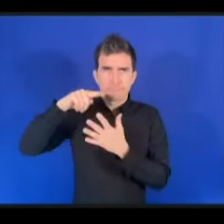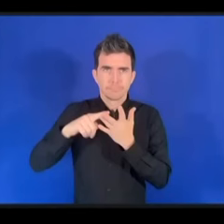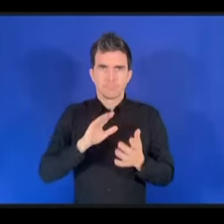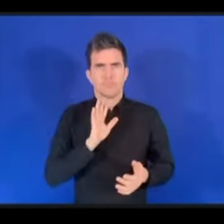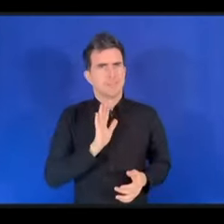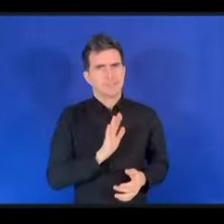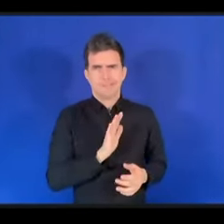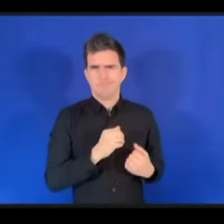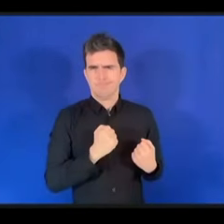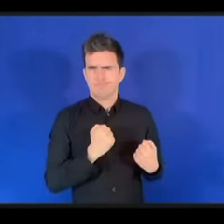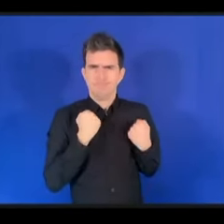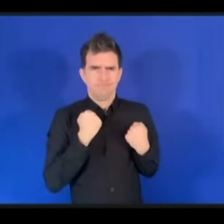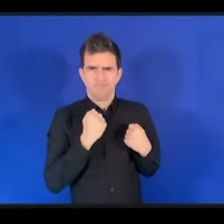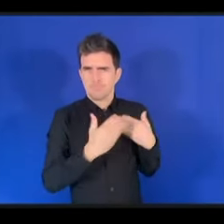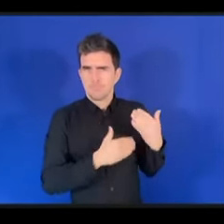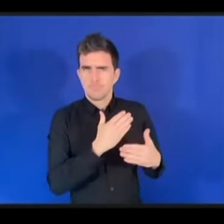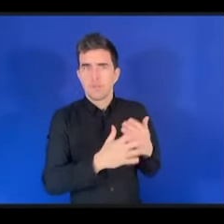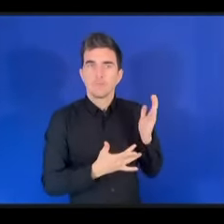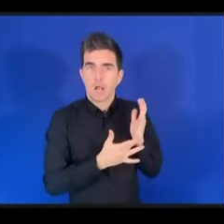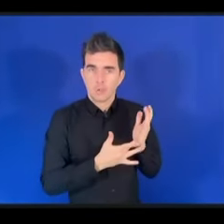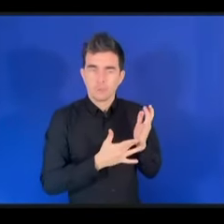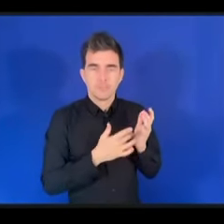devices. And